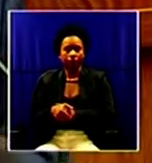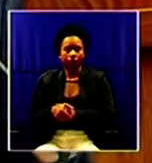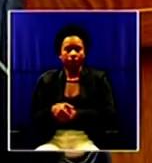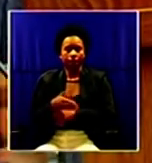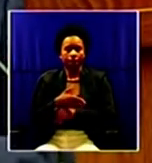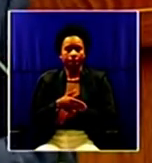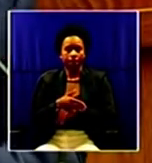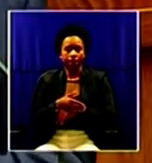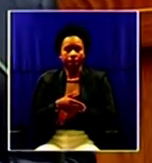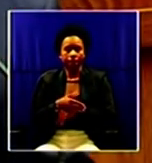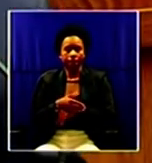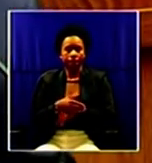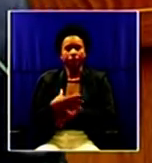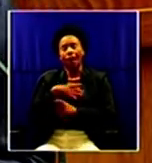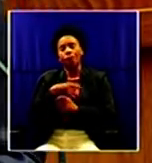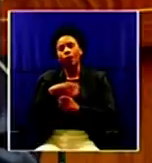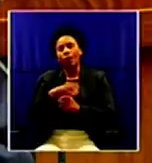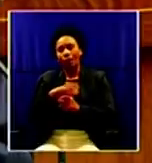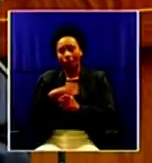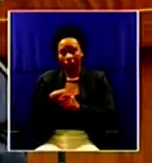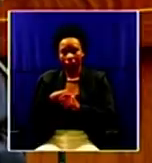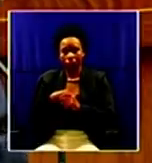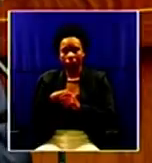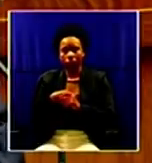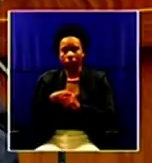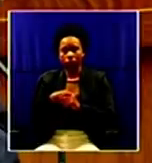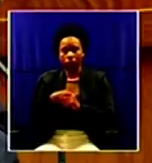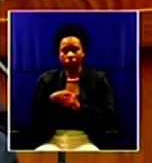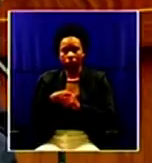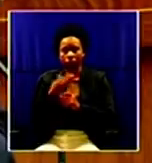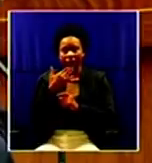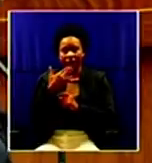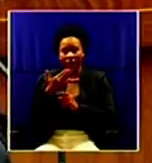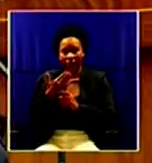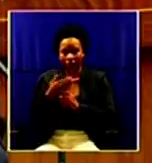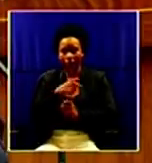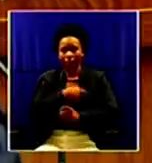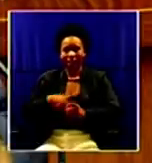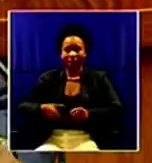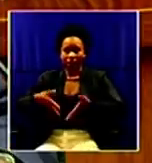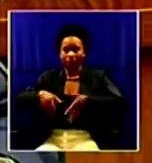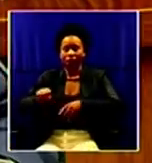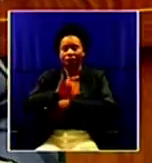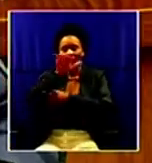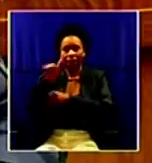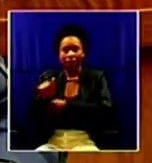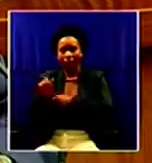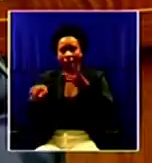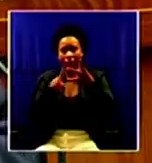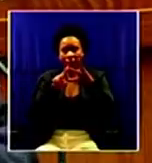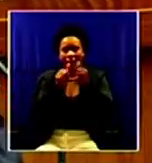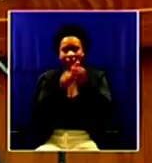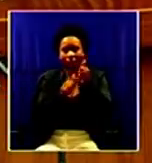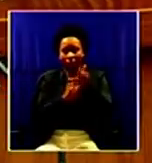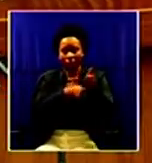I would like to thank the President of the Republic of South Africa and the Deputy President for their courageous